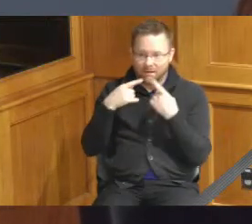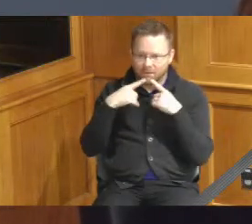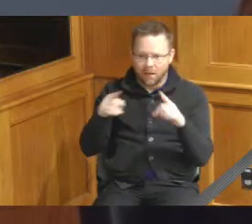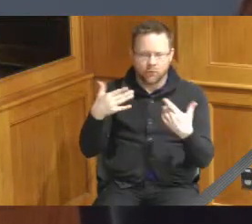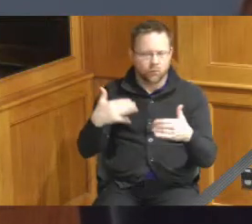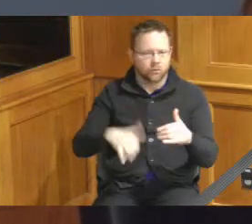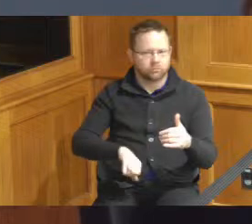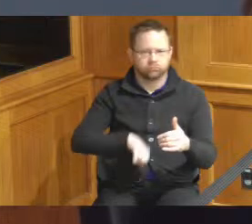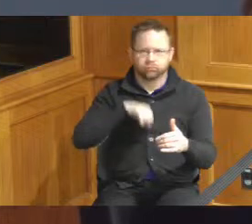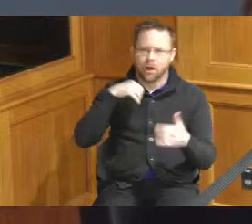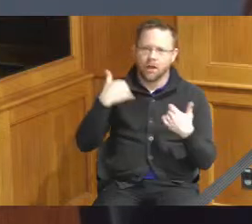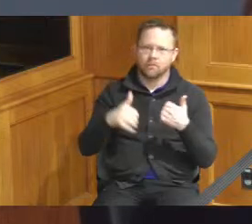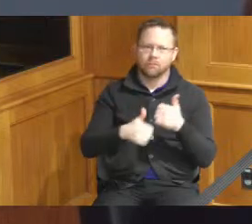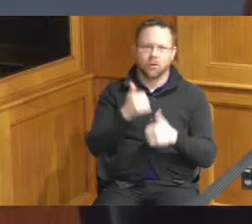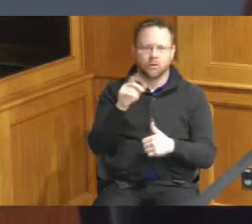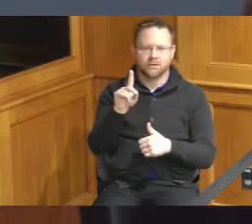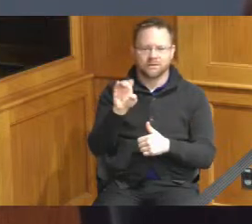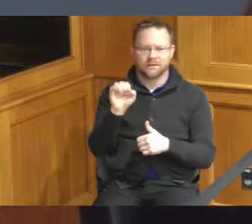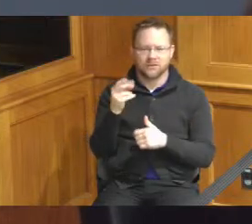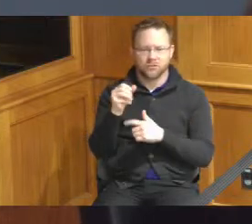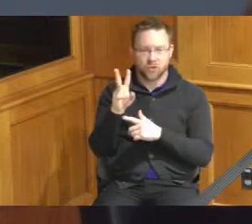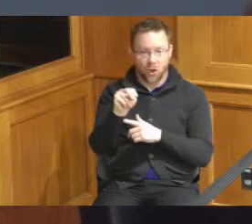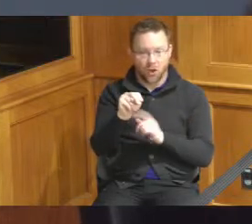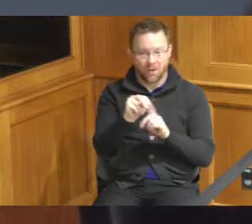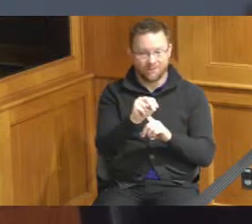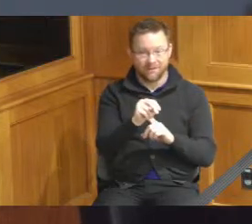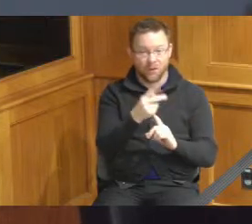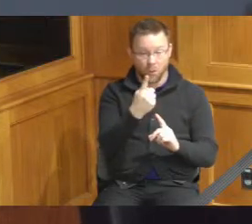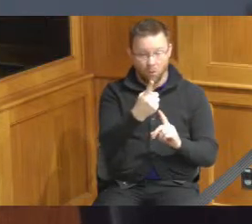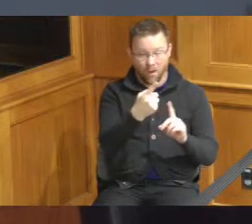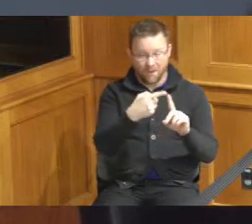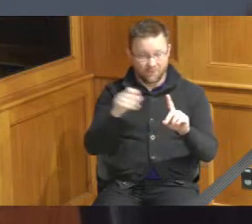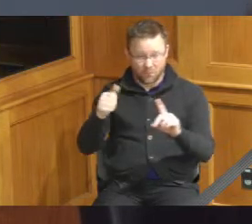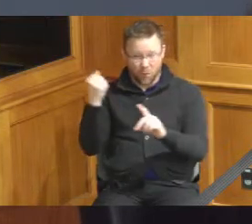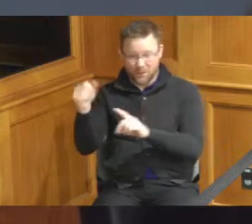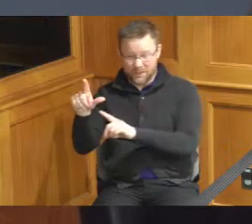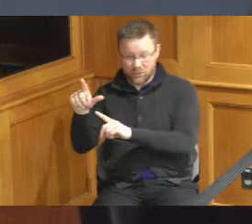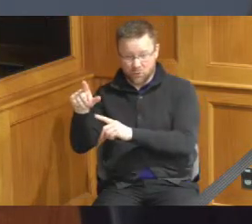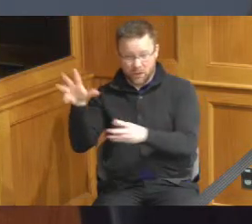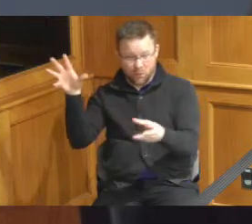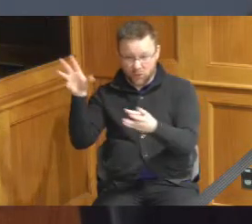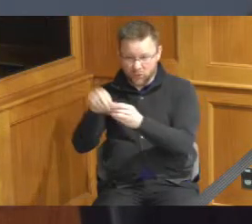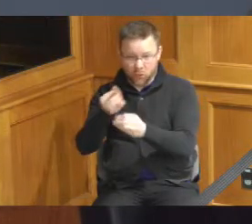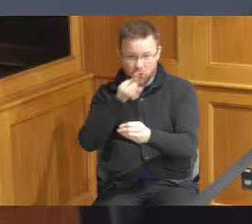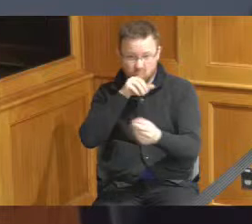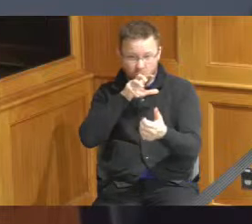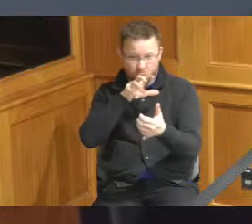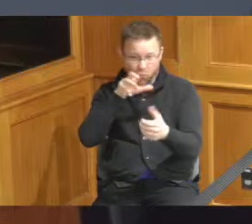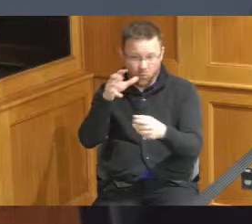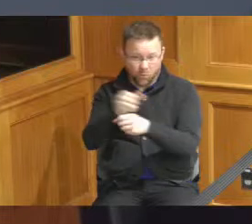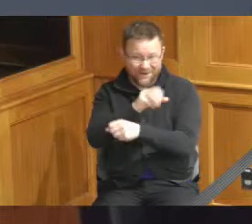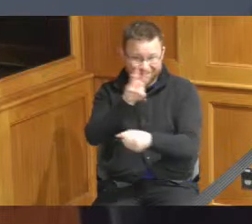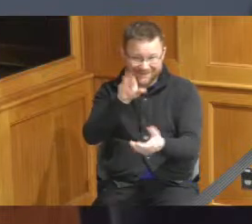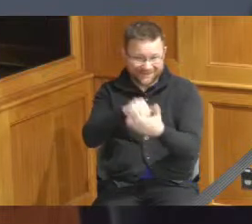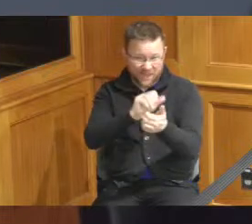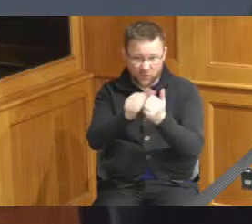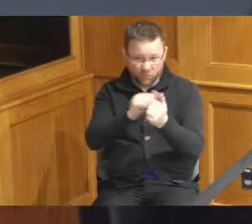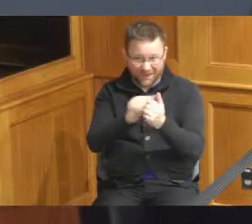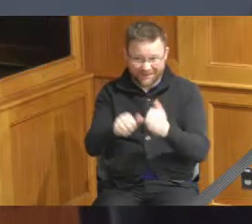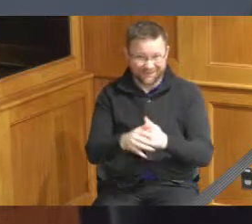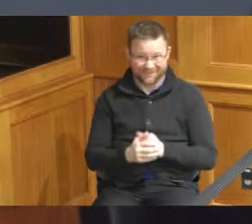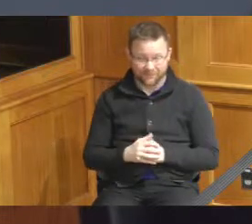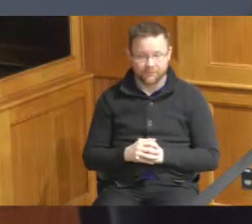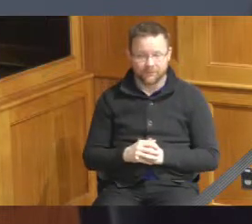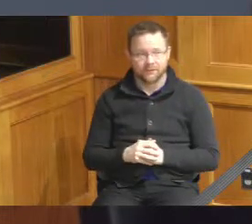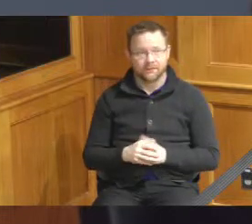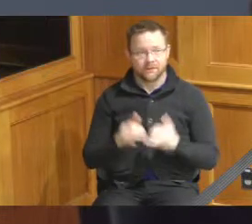of, as Deshaun is one of only 21 jockeys to ever reach this incredible milestone. Now, therefore,